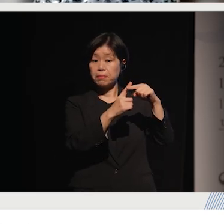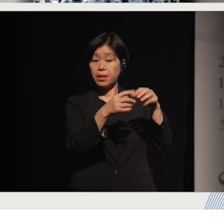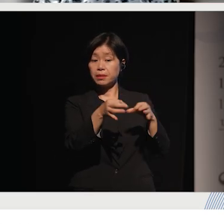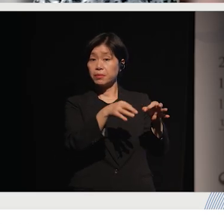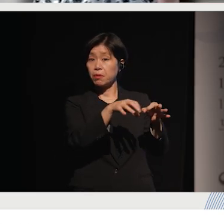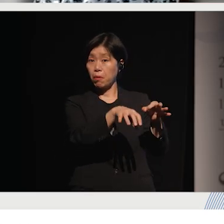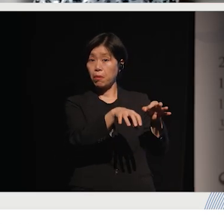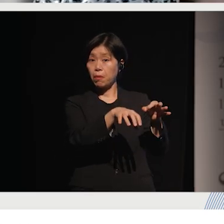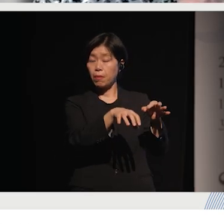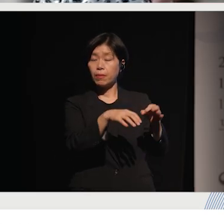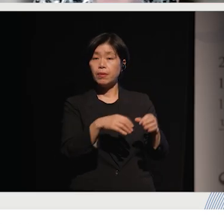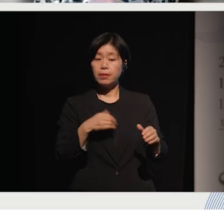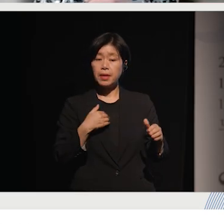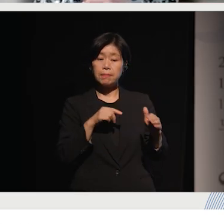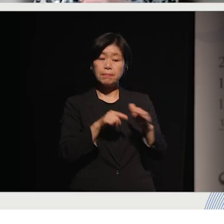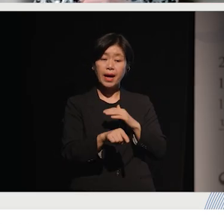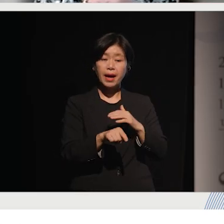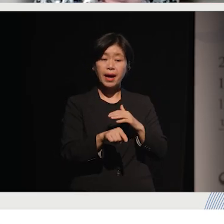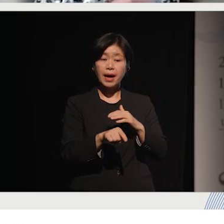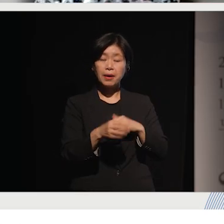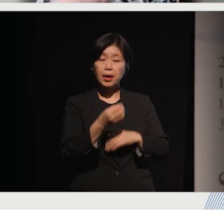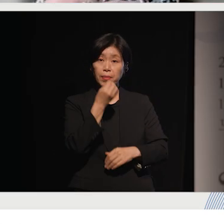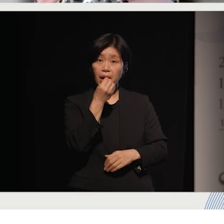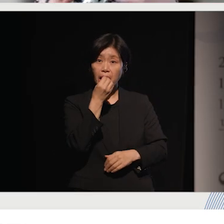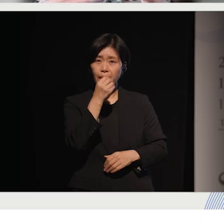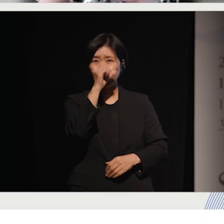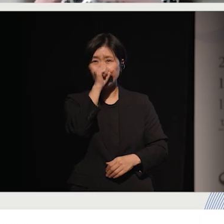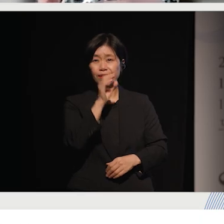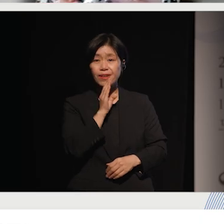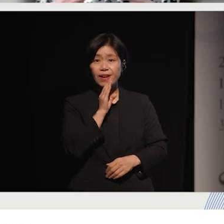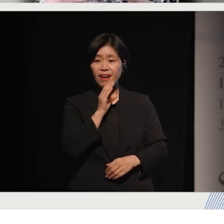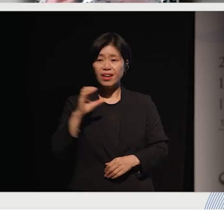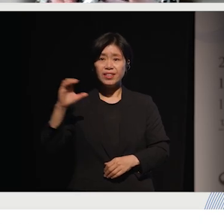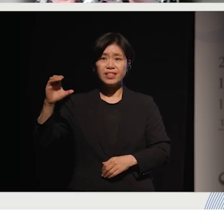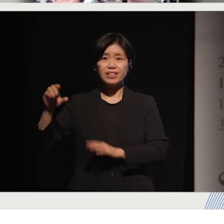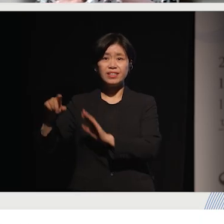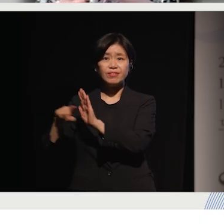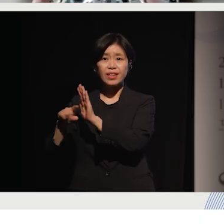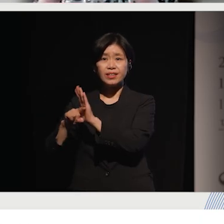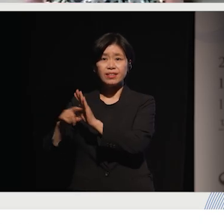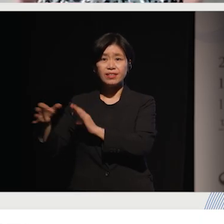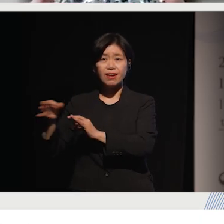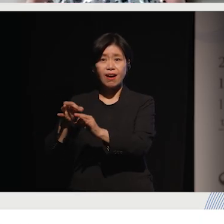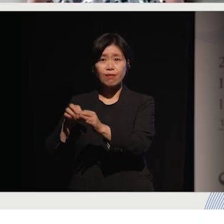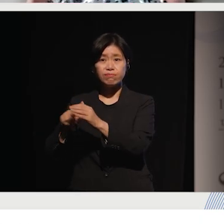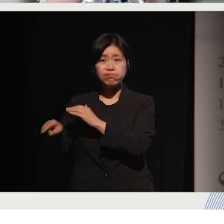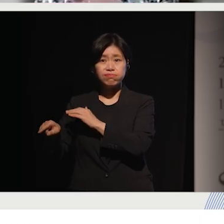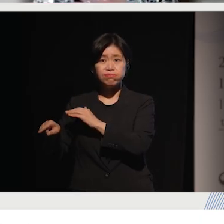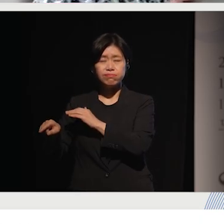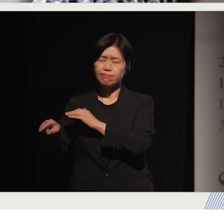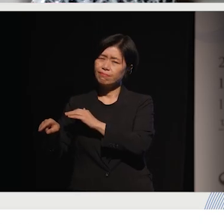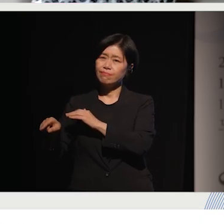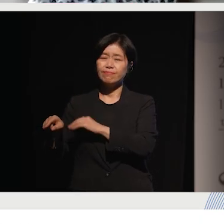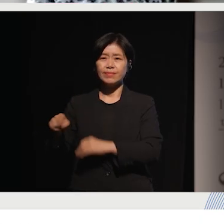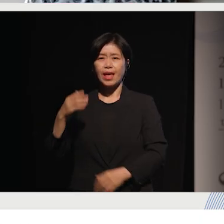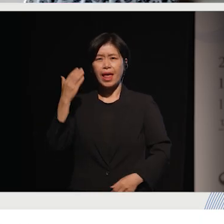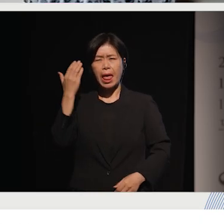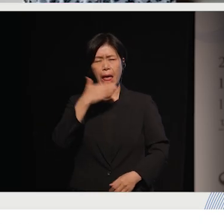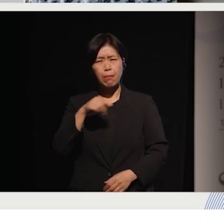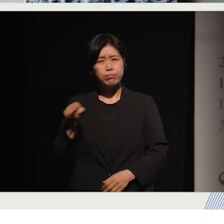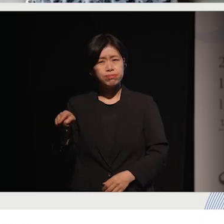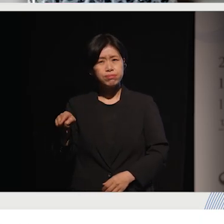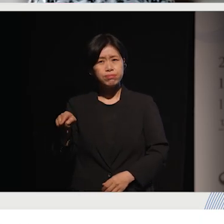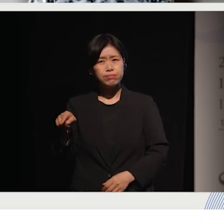rather than a C-, which technically that C restaurant is a passing grade. The restaurant can